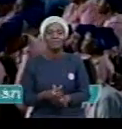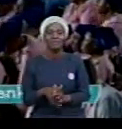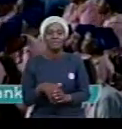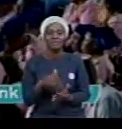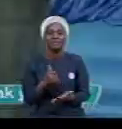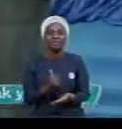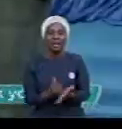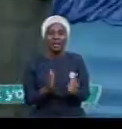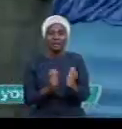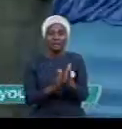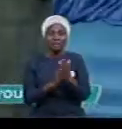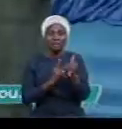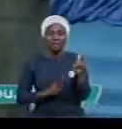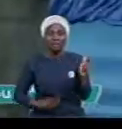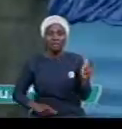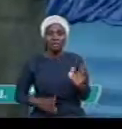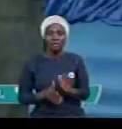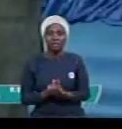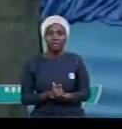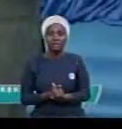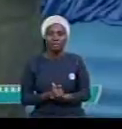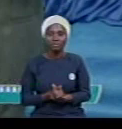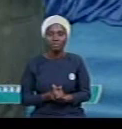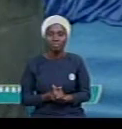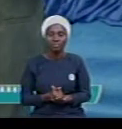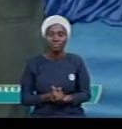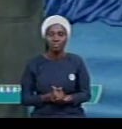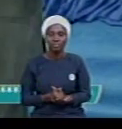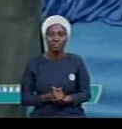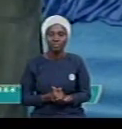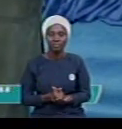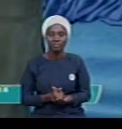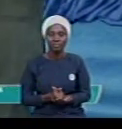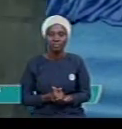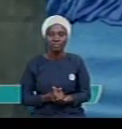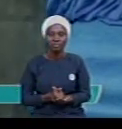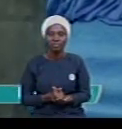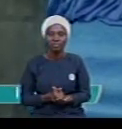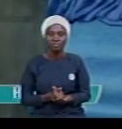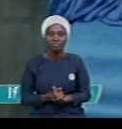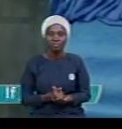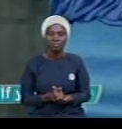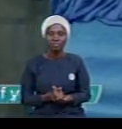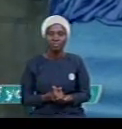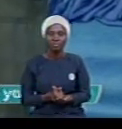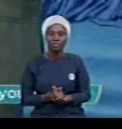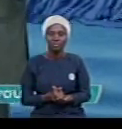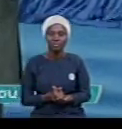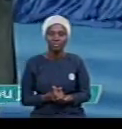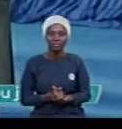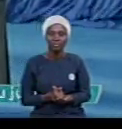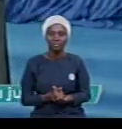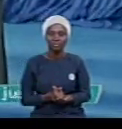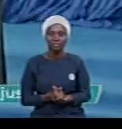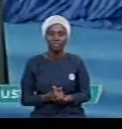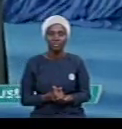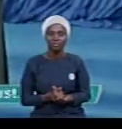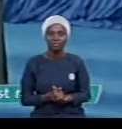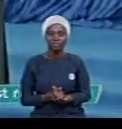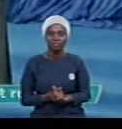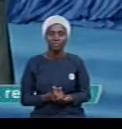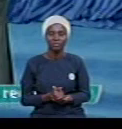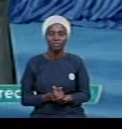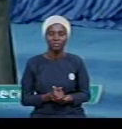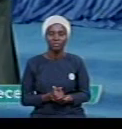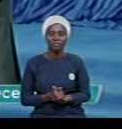the Lord! Hallelujah. Beside me is Sister Oluwaferomi Alabi. She wants to share